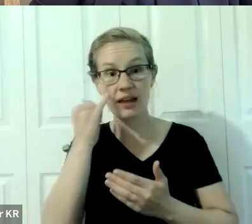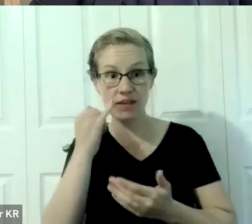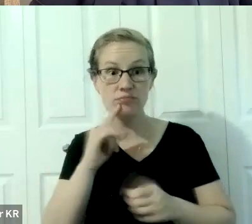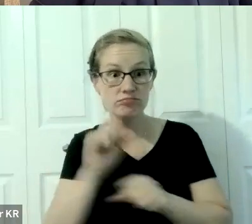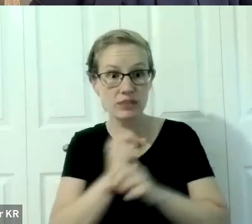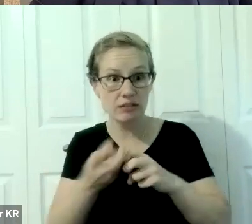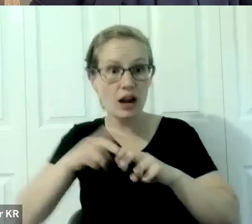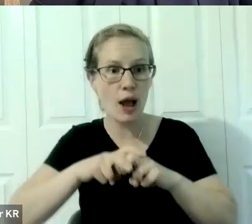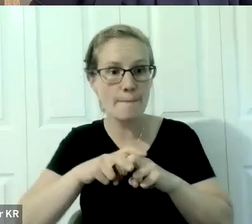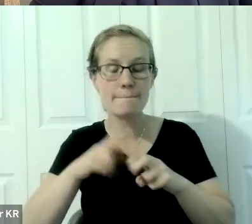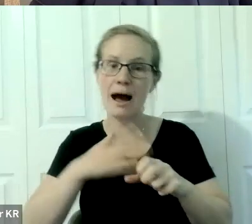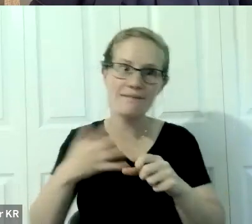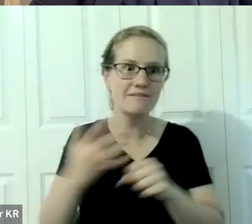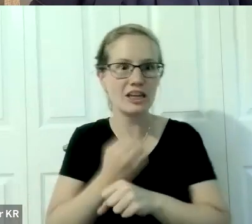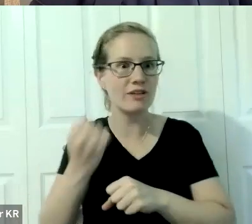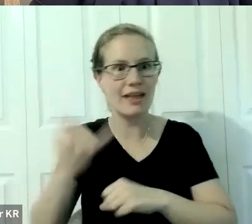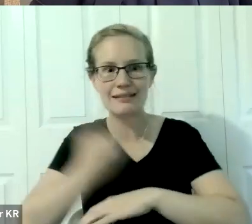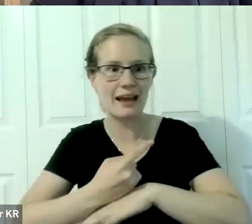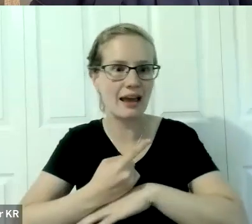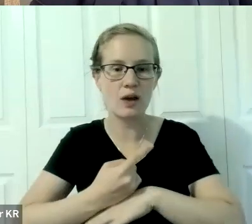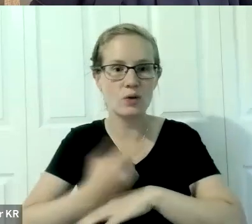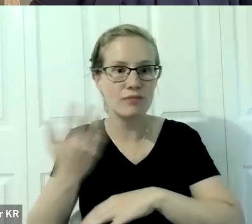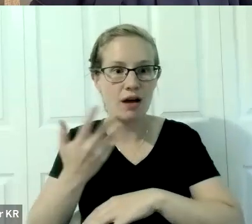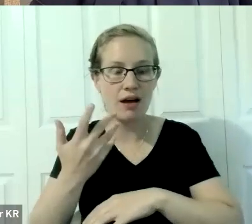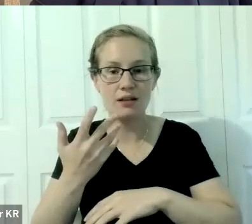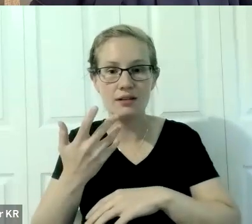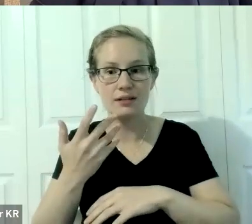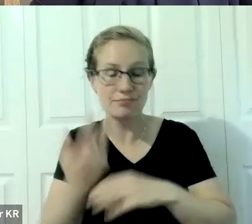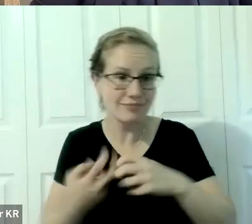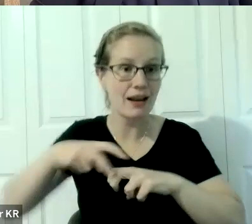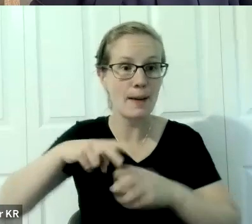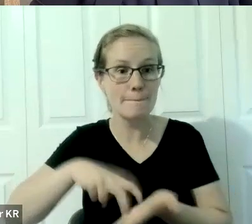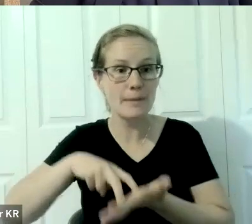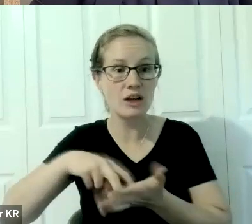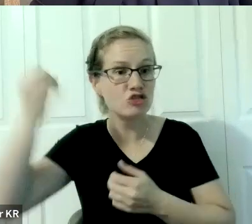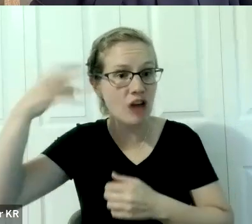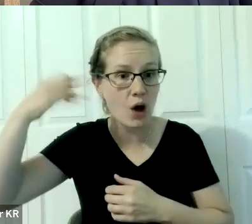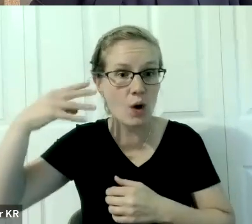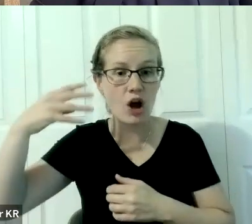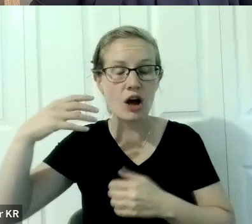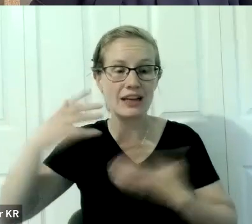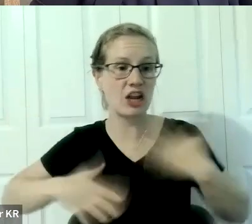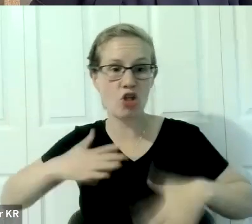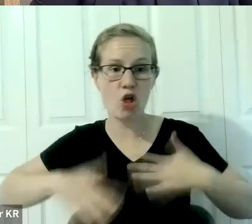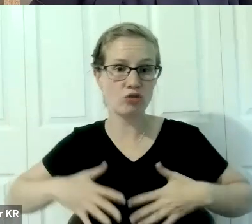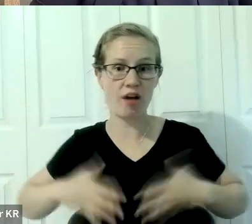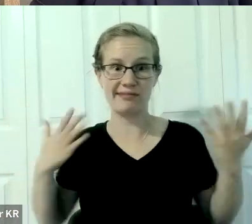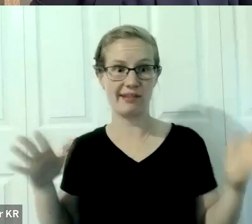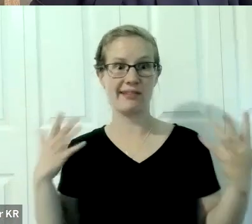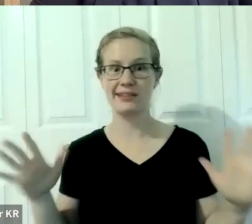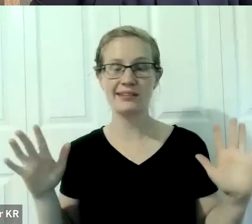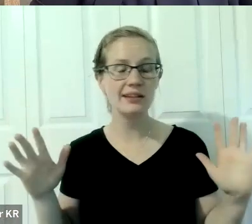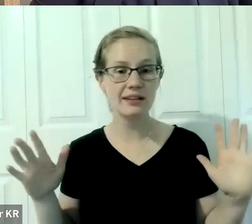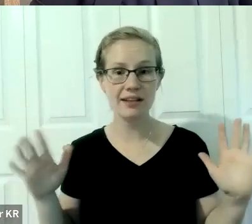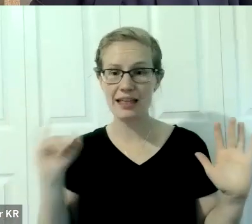bed, my victories that day were getting out of bed, getting a shower, and getting dressed. And that